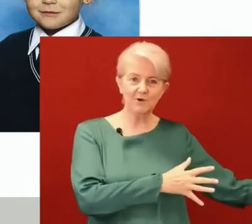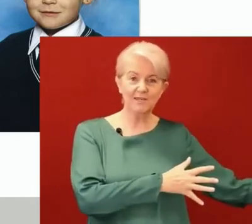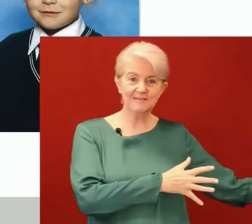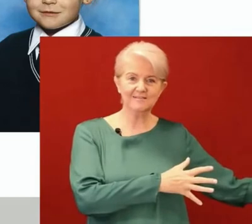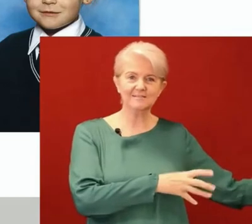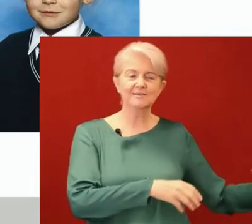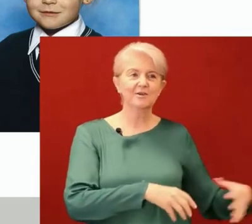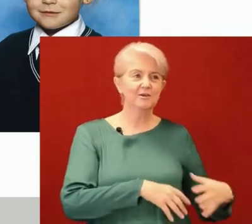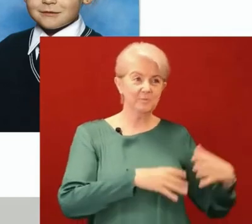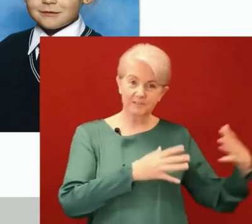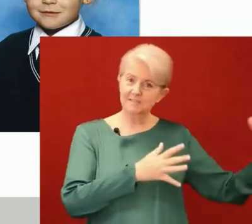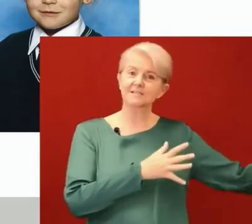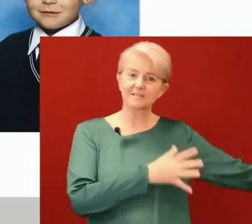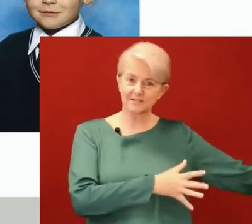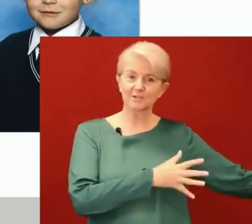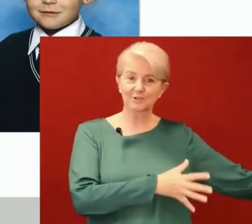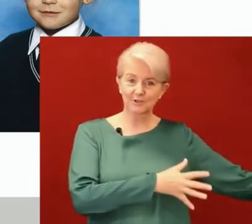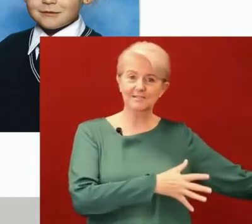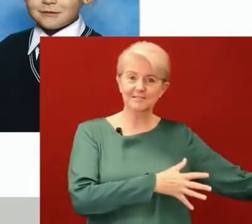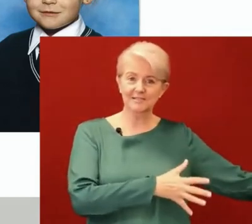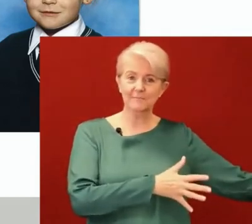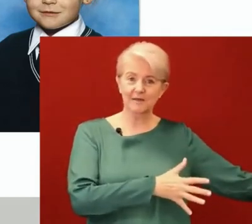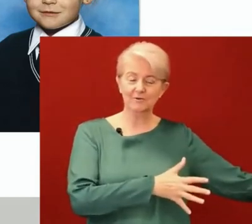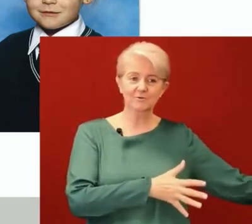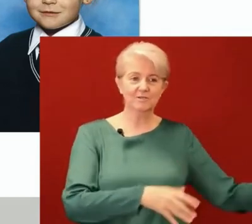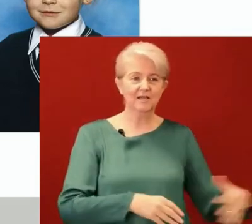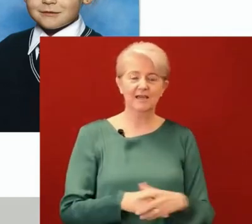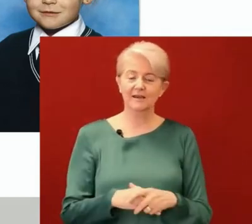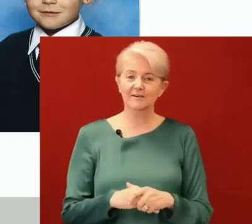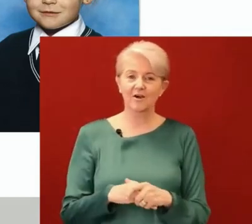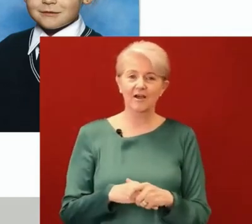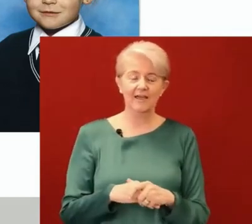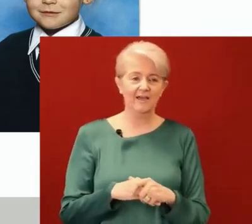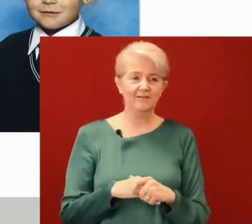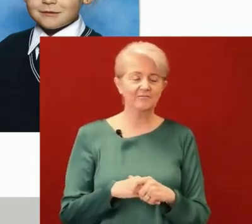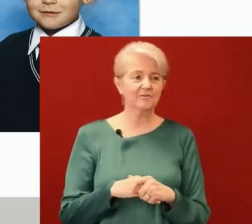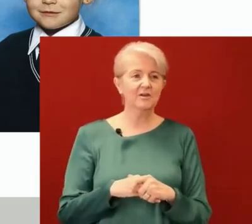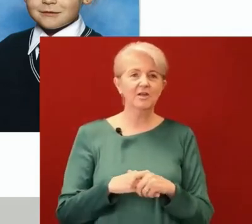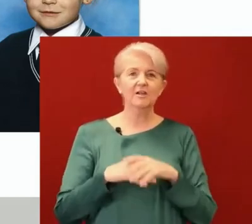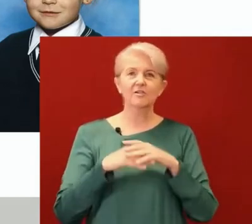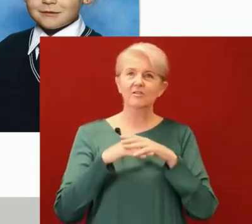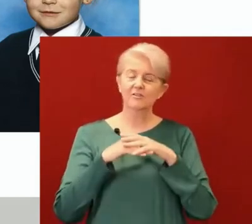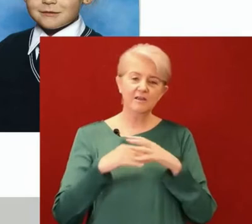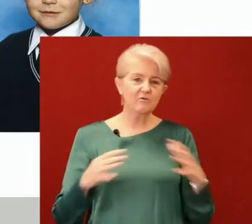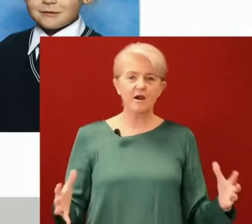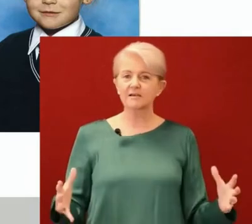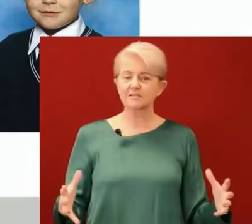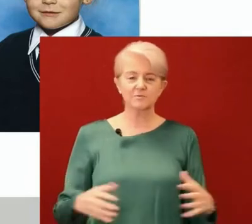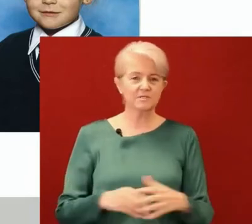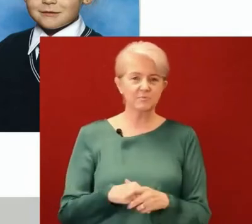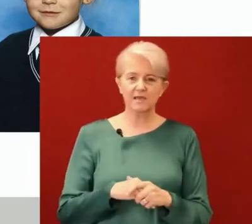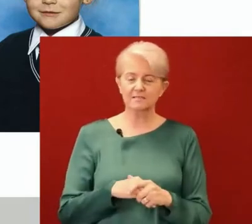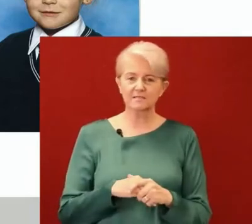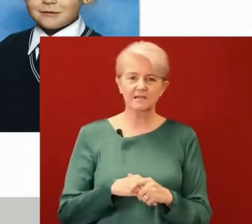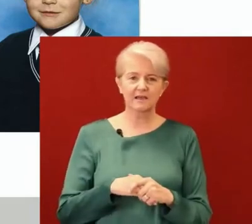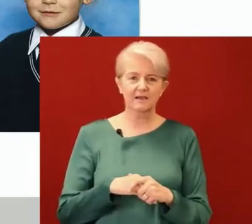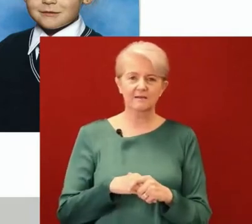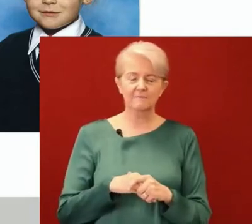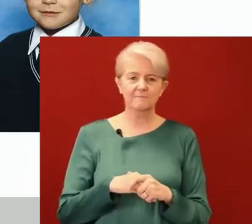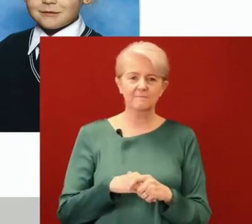as that work is, policing is actually a lot easier than motherhood. And I have the greatest